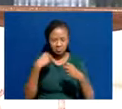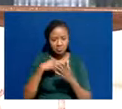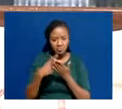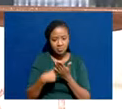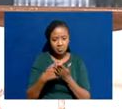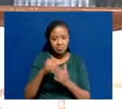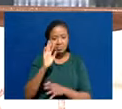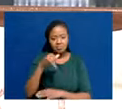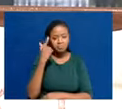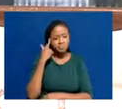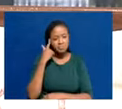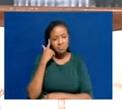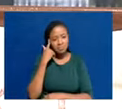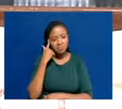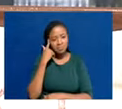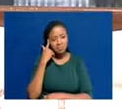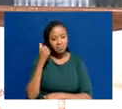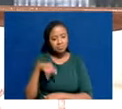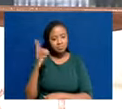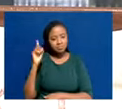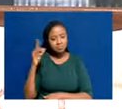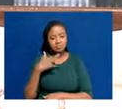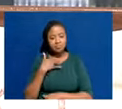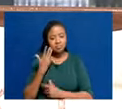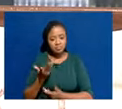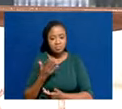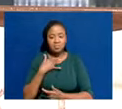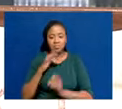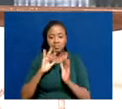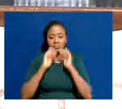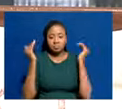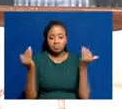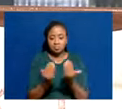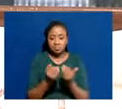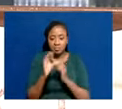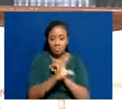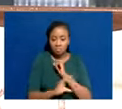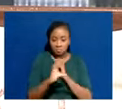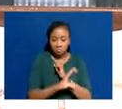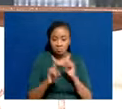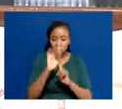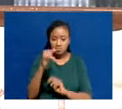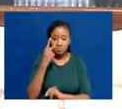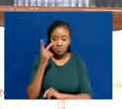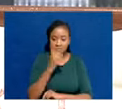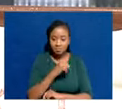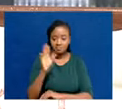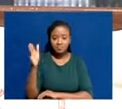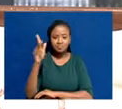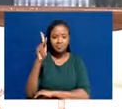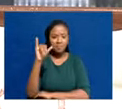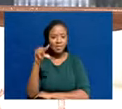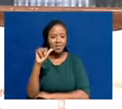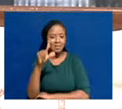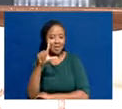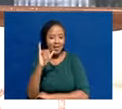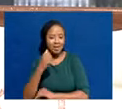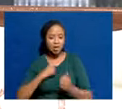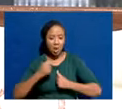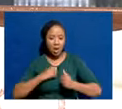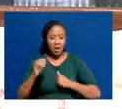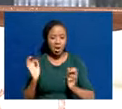to do? We're trying to be a global capital. Yeah? You've seen the Kigali Conference Center. Oh, my goodness. Oh.